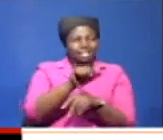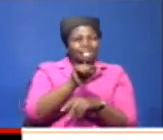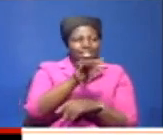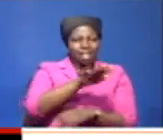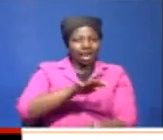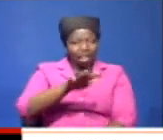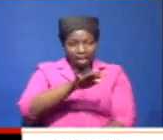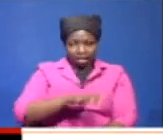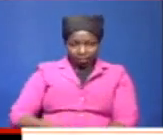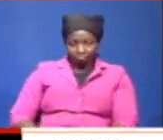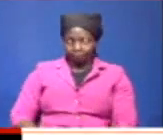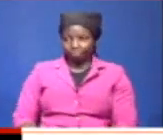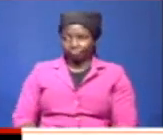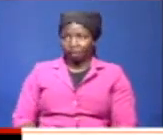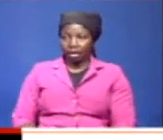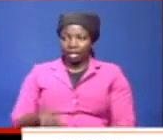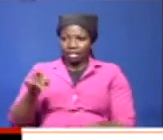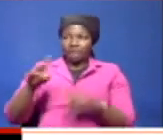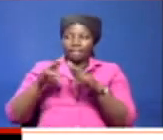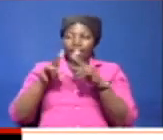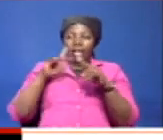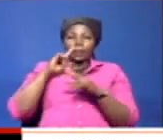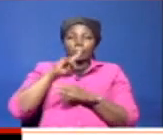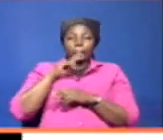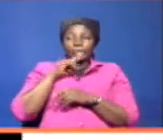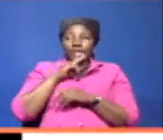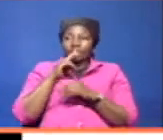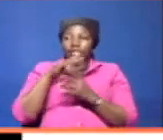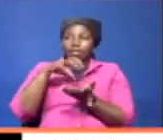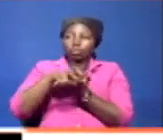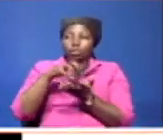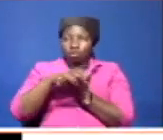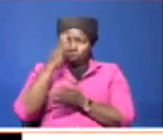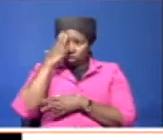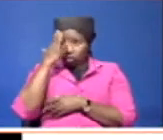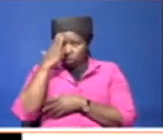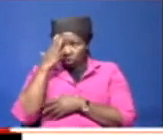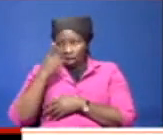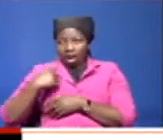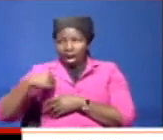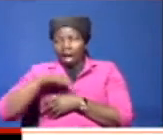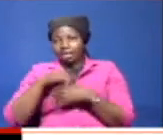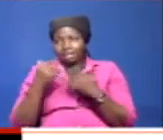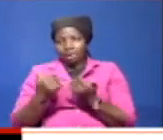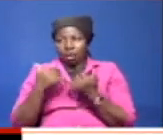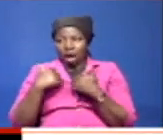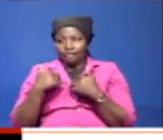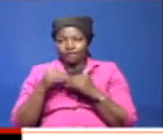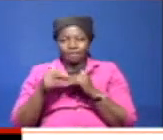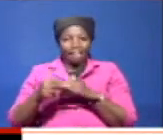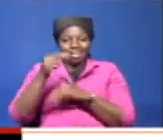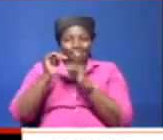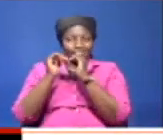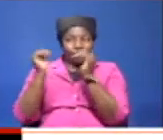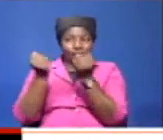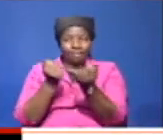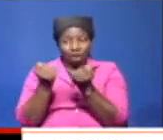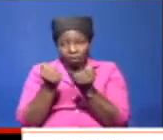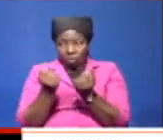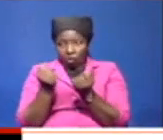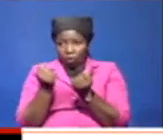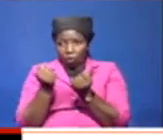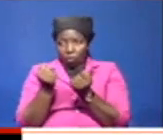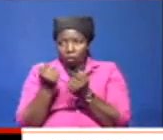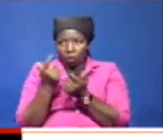It's a very tricky situation. You know, we now have the hybrid cars. There was a training that had been sent out about a